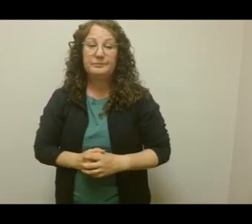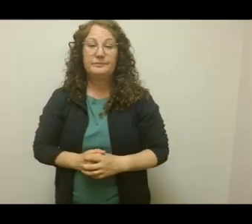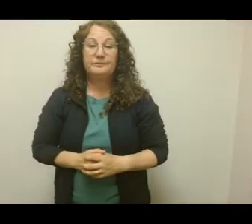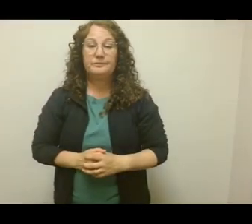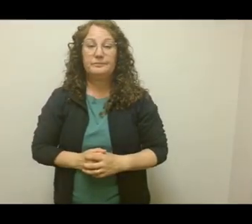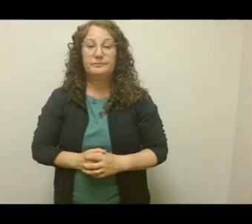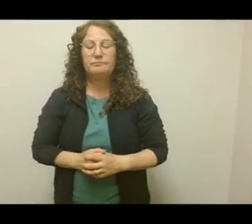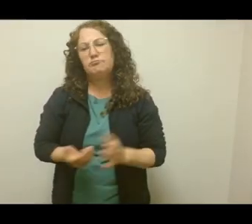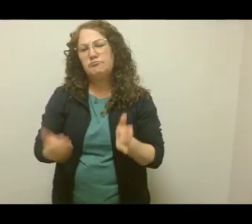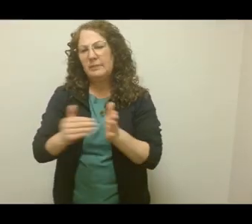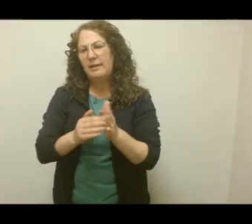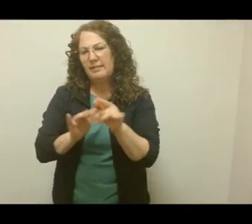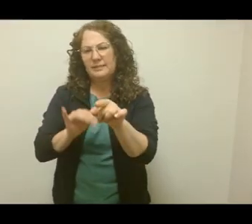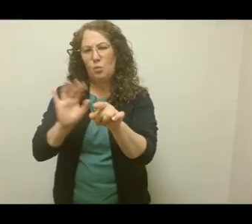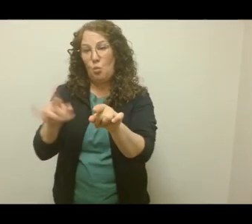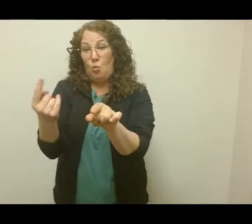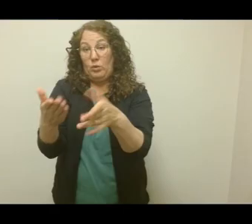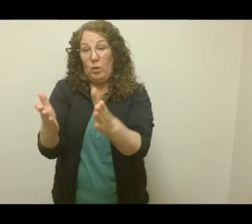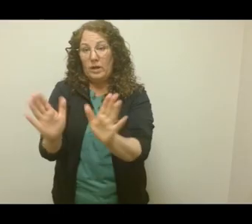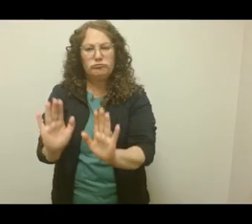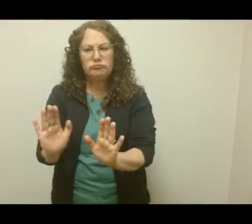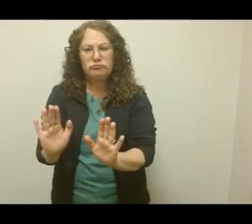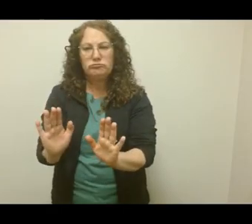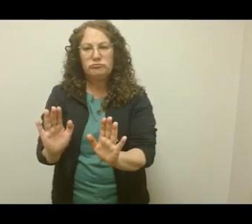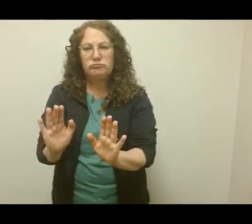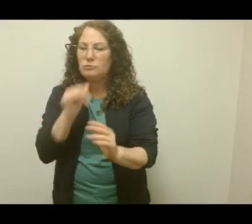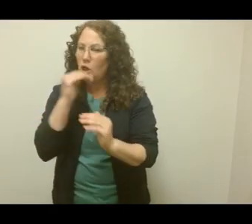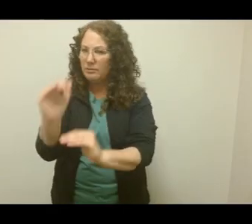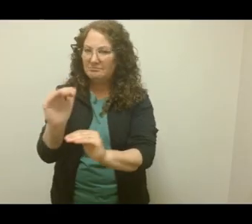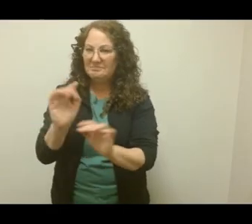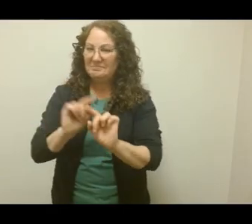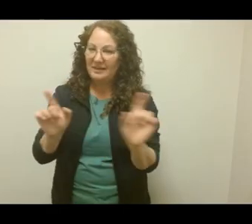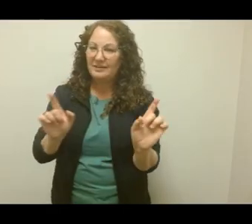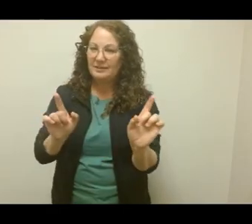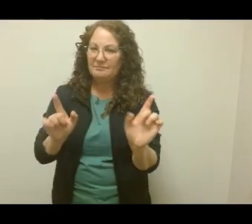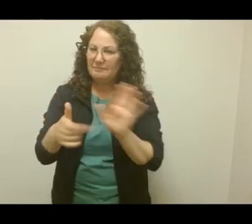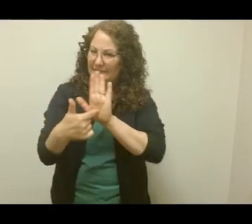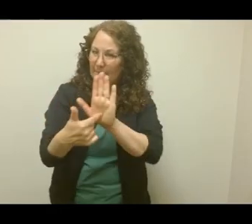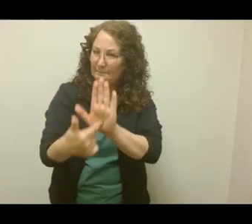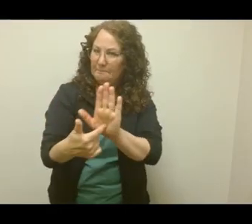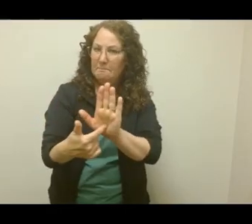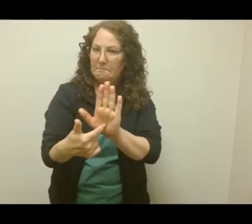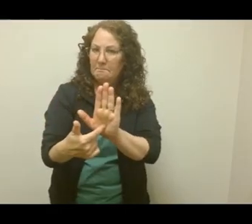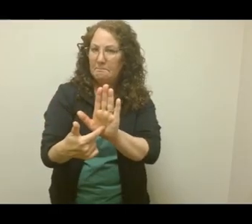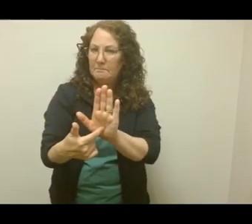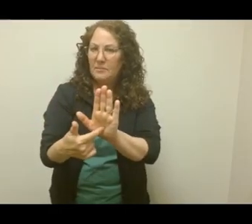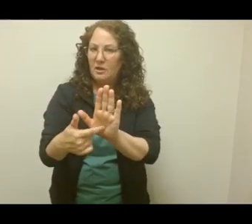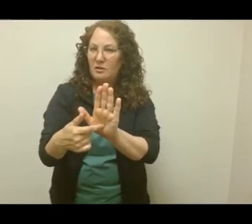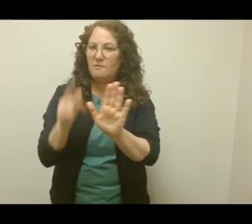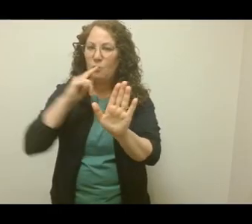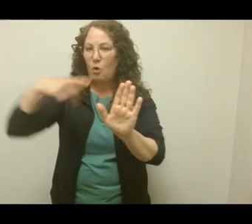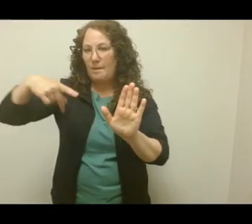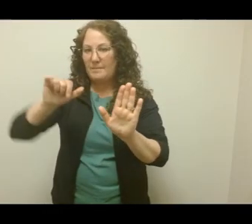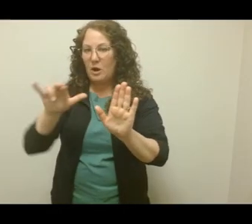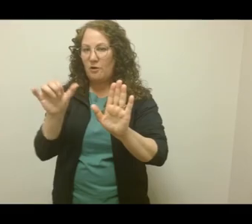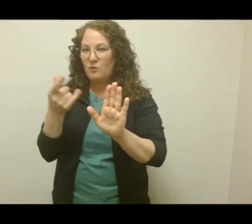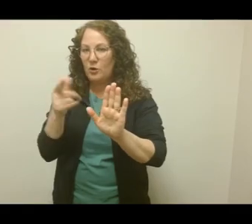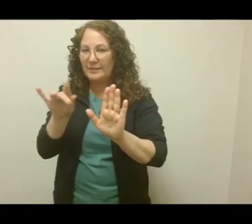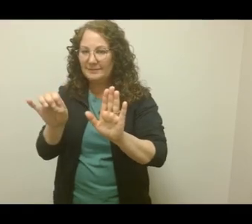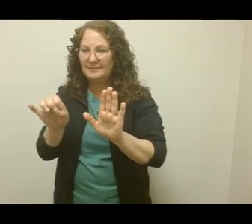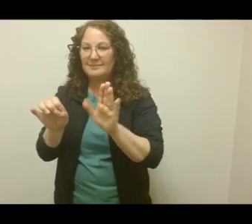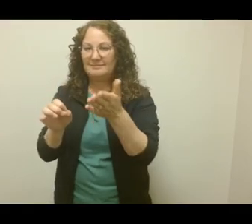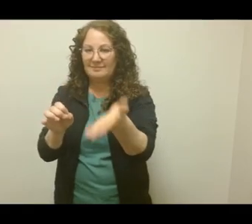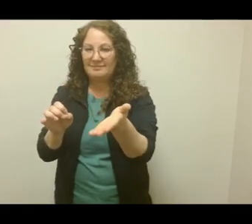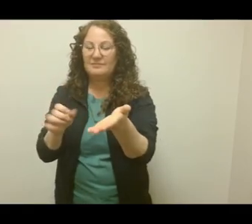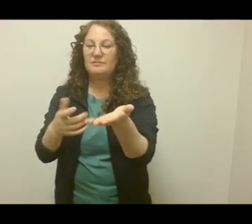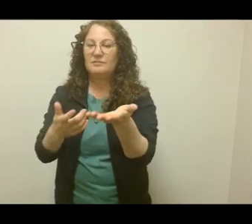And again, this is not the only way to paraphrase this, but this is a good example of a paraphrase. And we'll